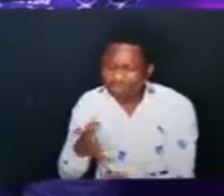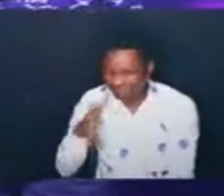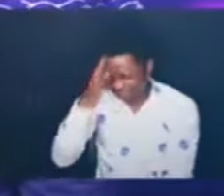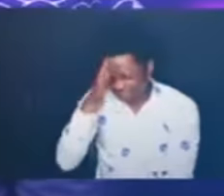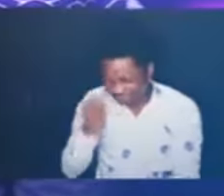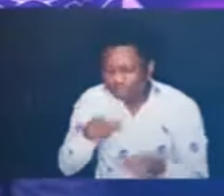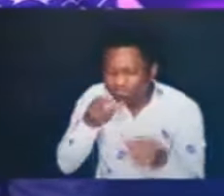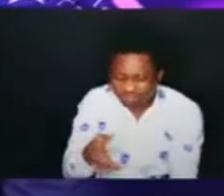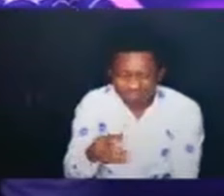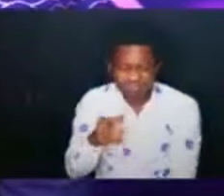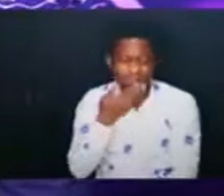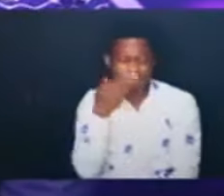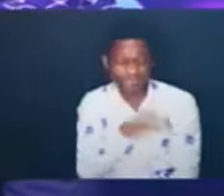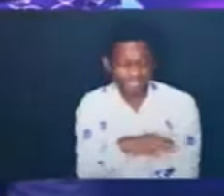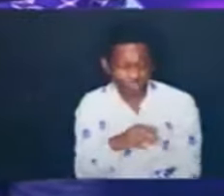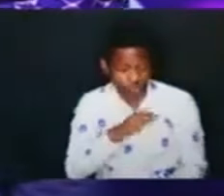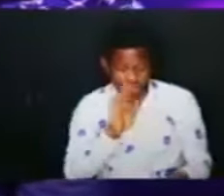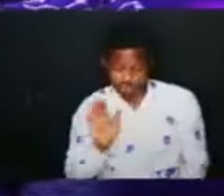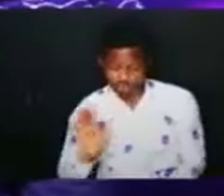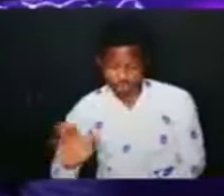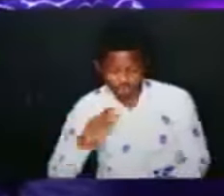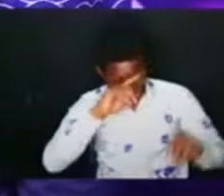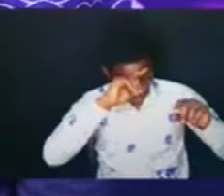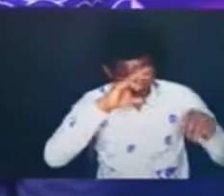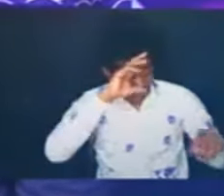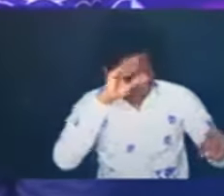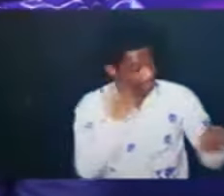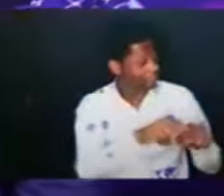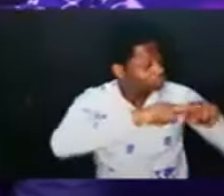duns odinfrisia dunsono. Onini nuanom koshe enyain